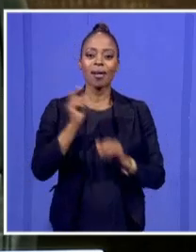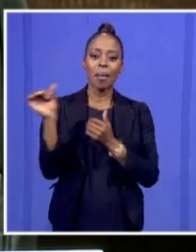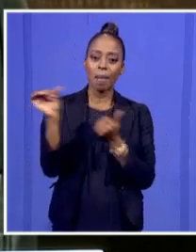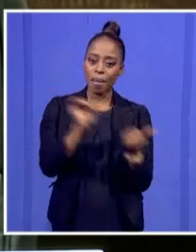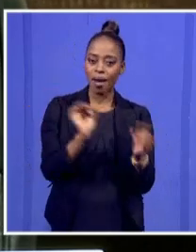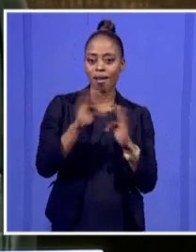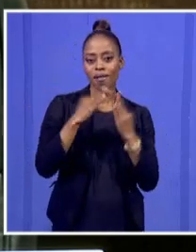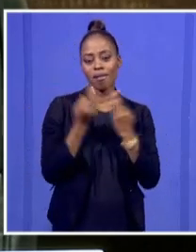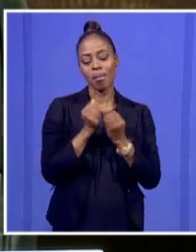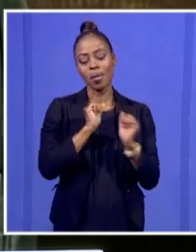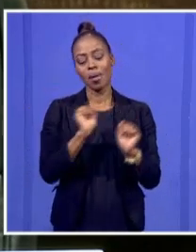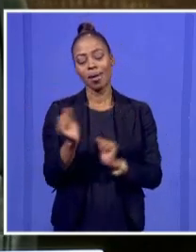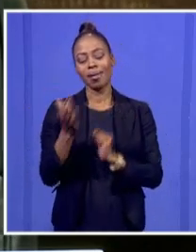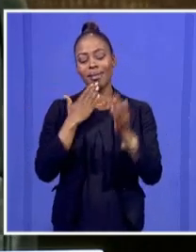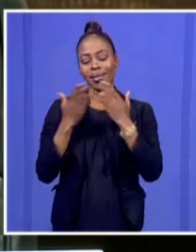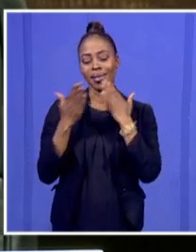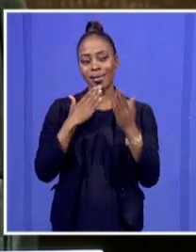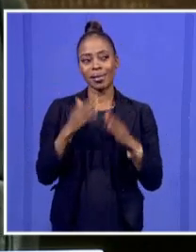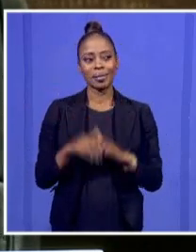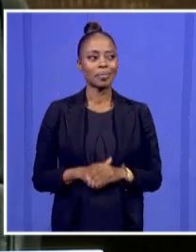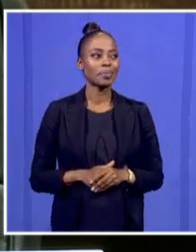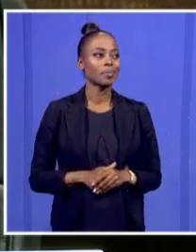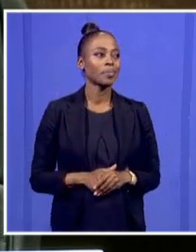families. I thank you.